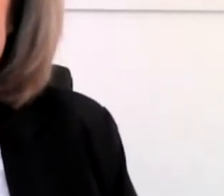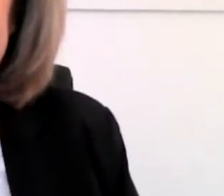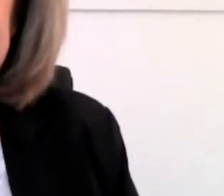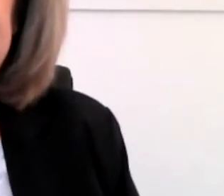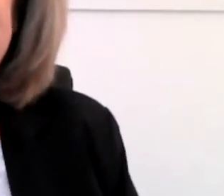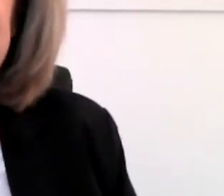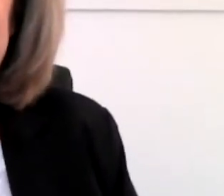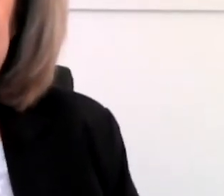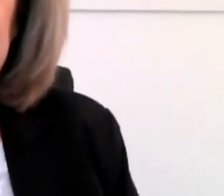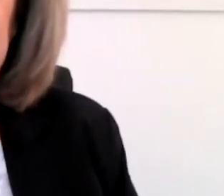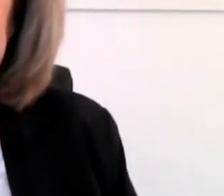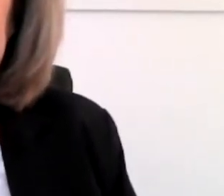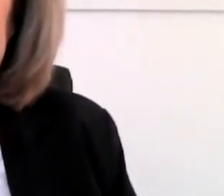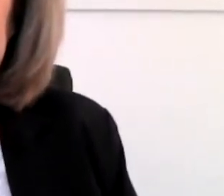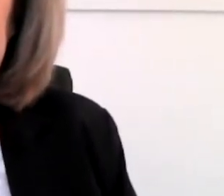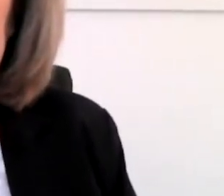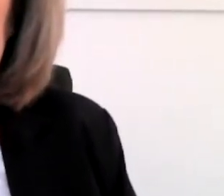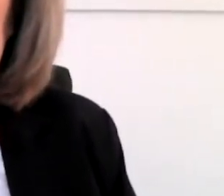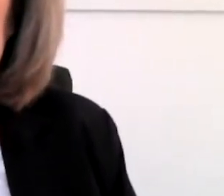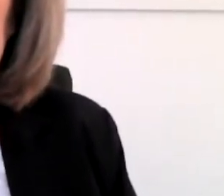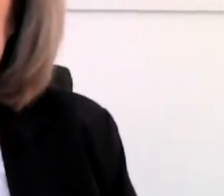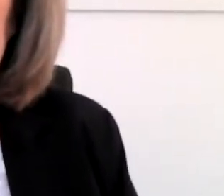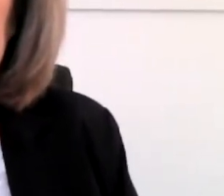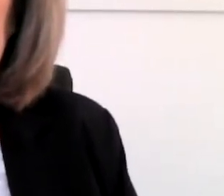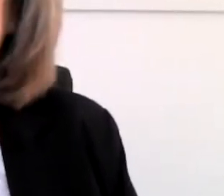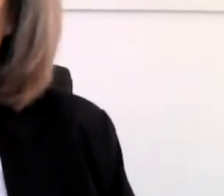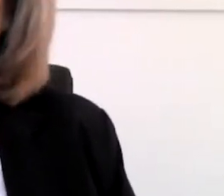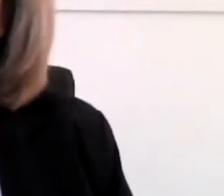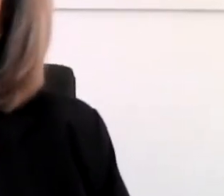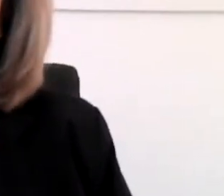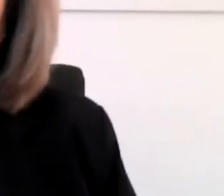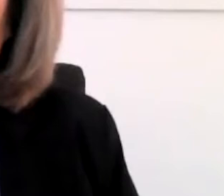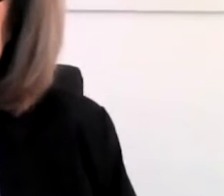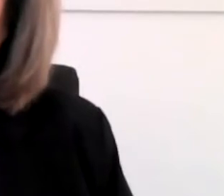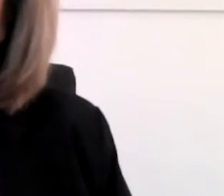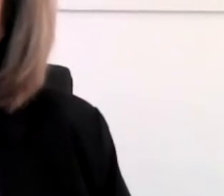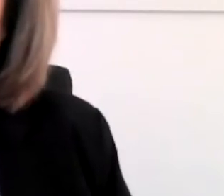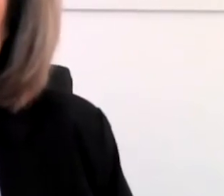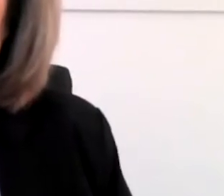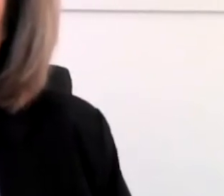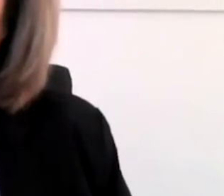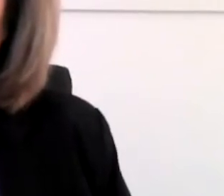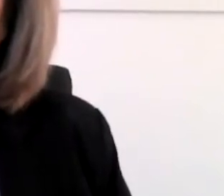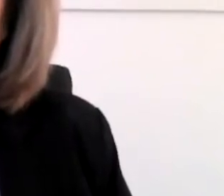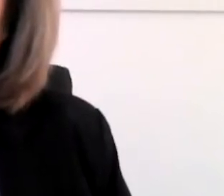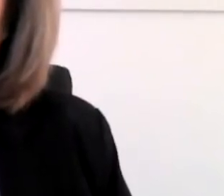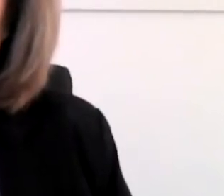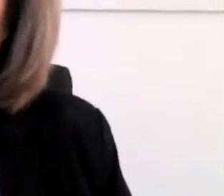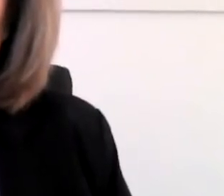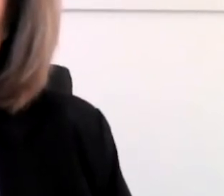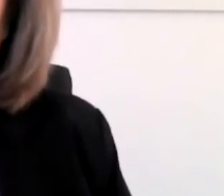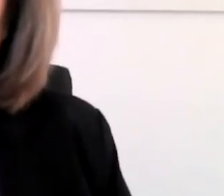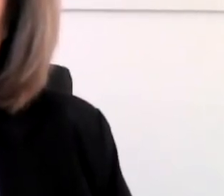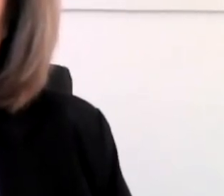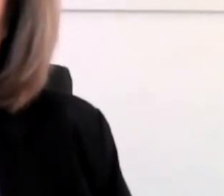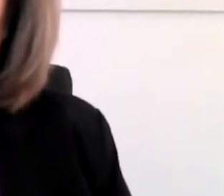break, and I'm going to reset those breakout rooms for the small groups. Okay. Folks, if you have questions for Krista,